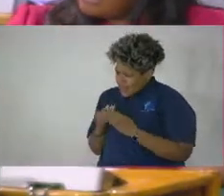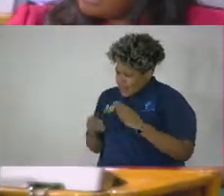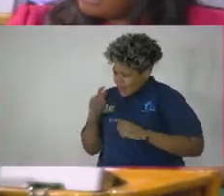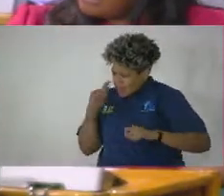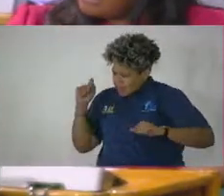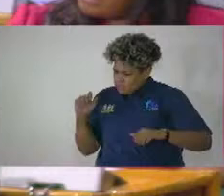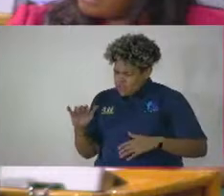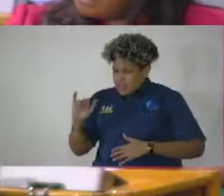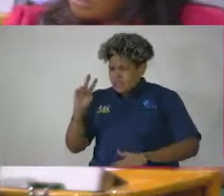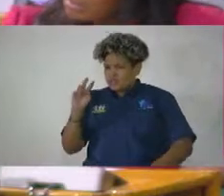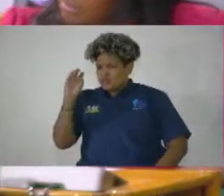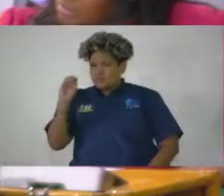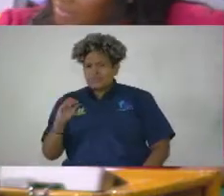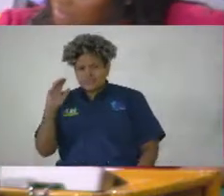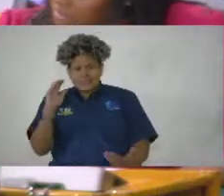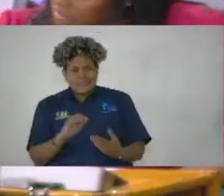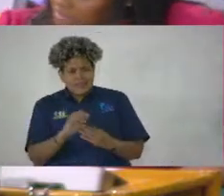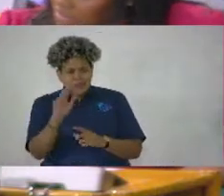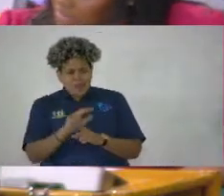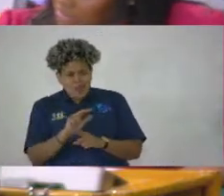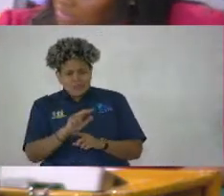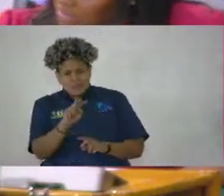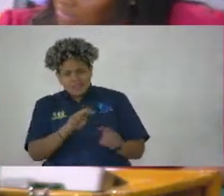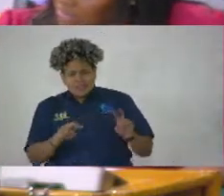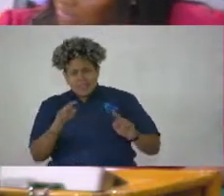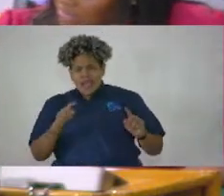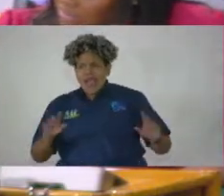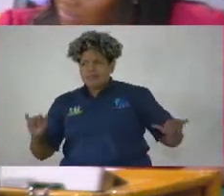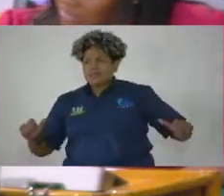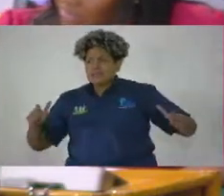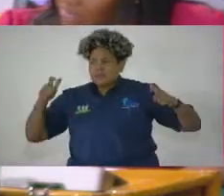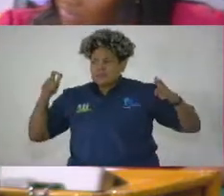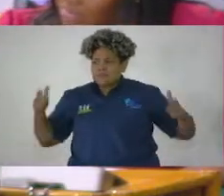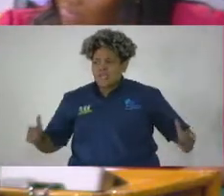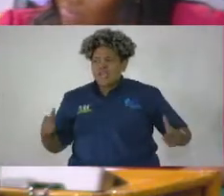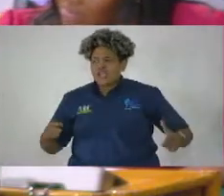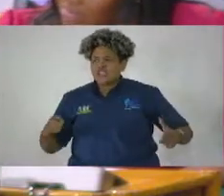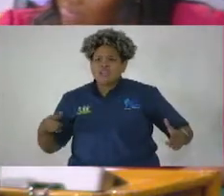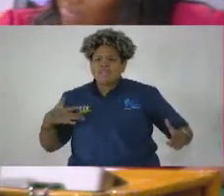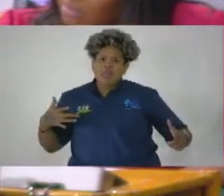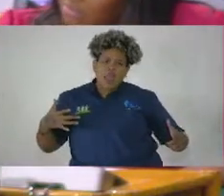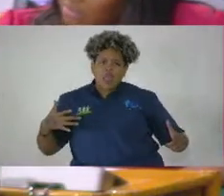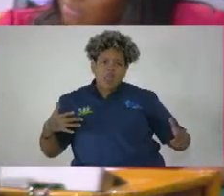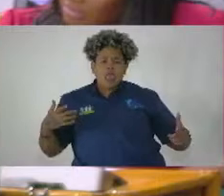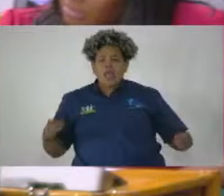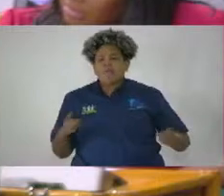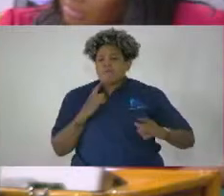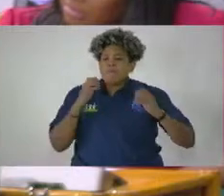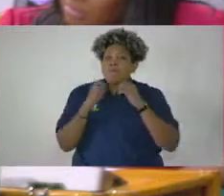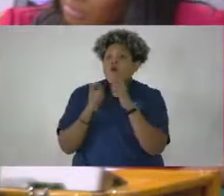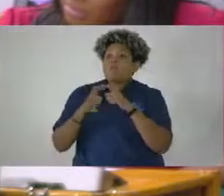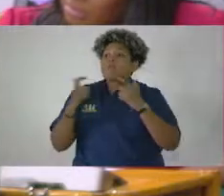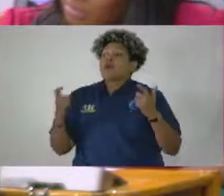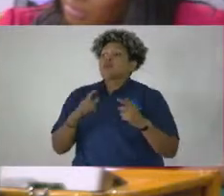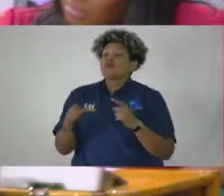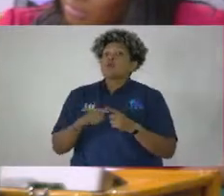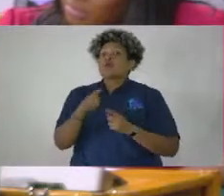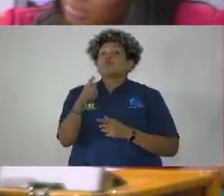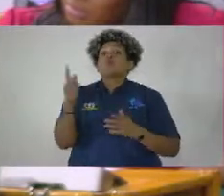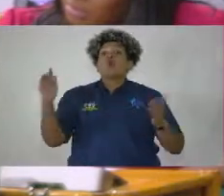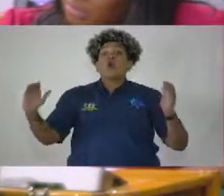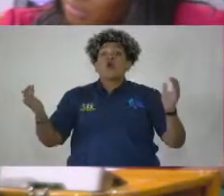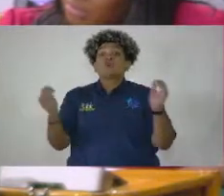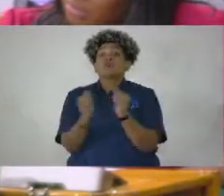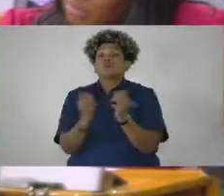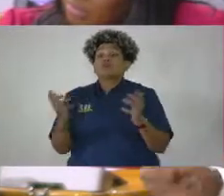a 2% decline in a quarter, that's major. And it is even more major when you contrast it with